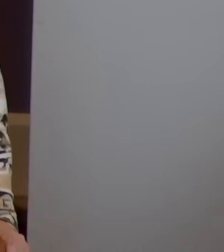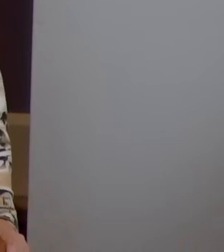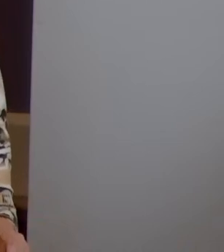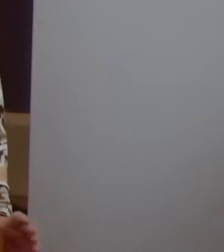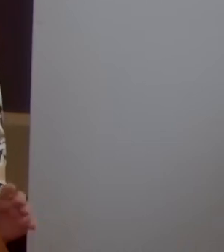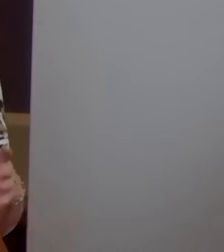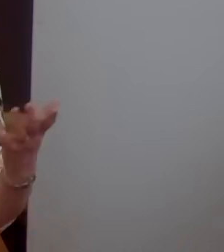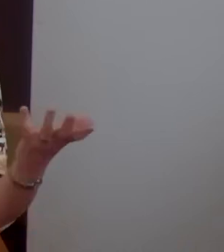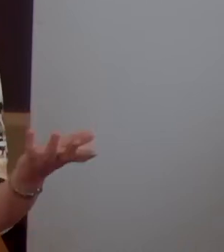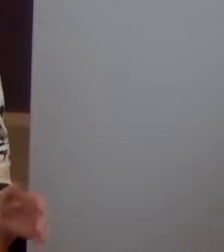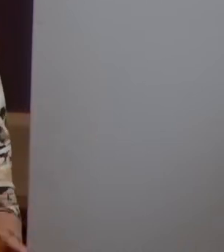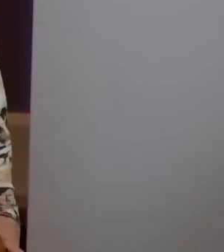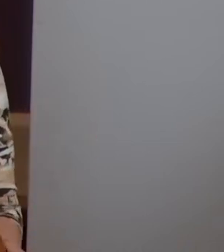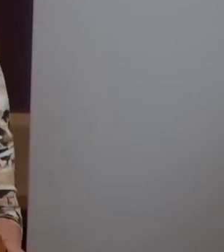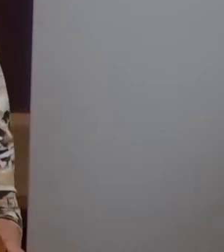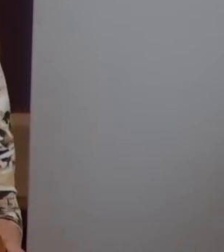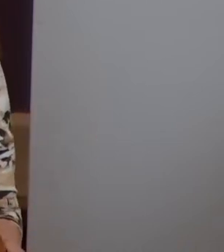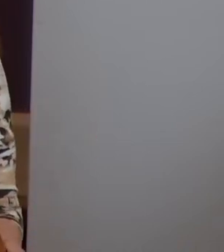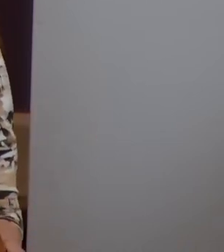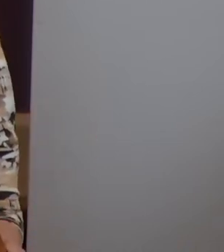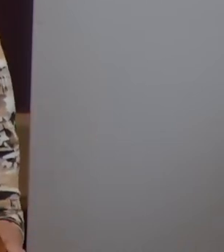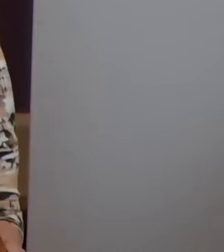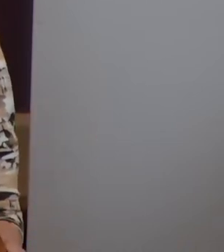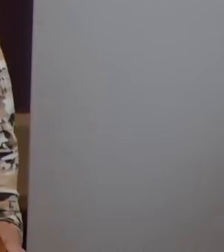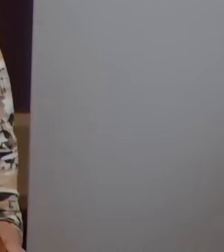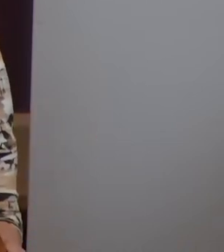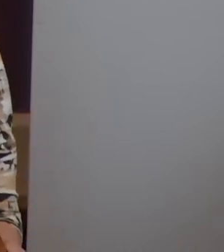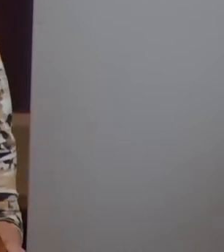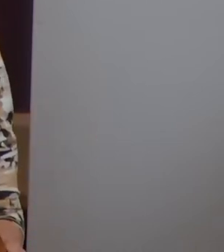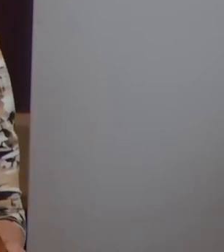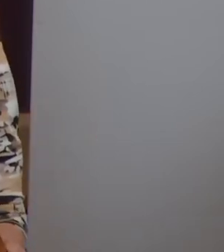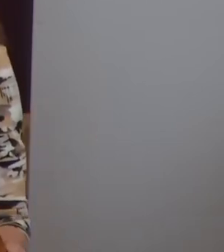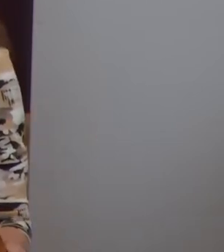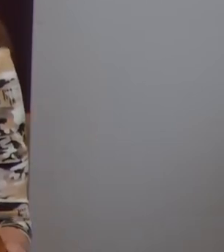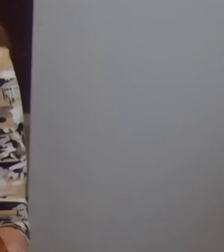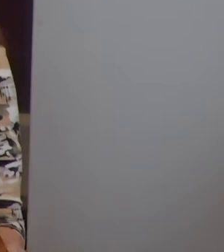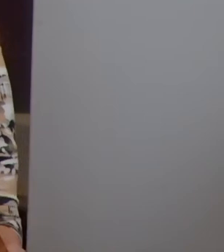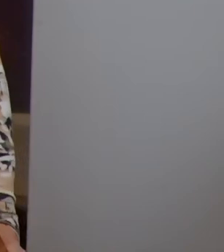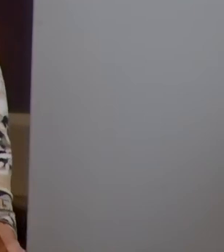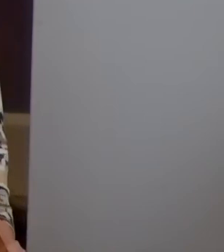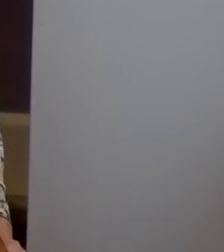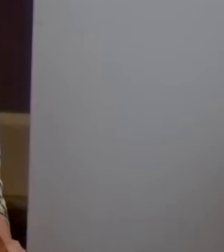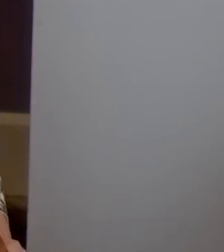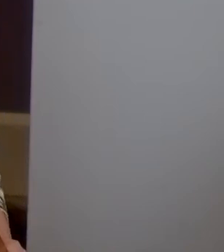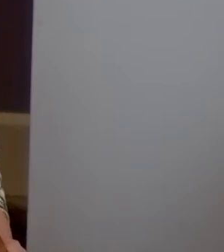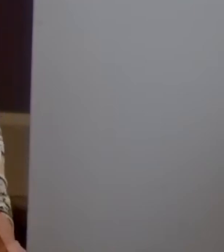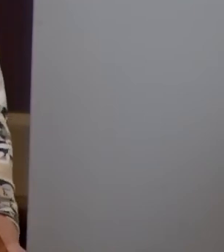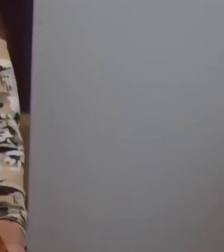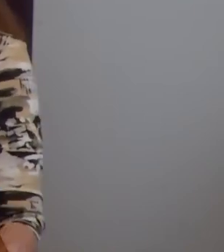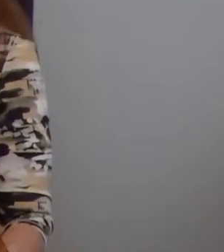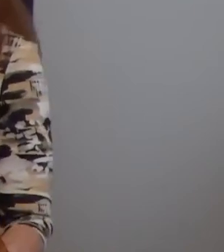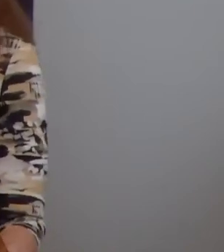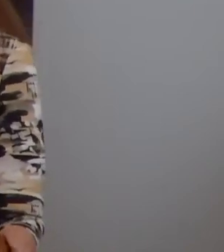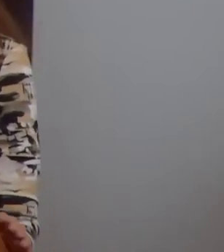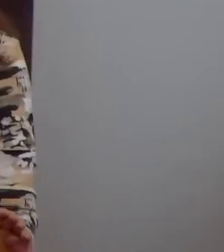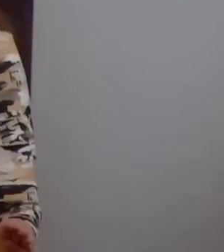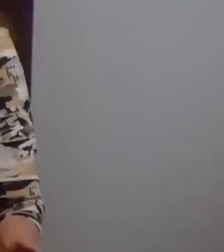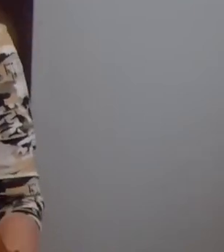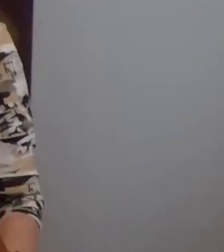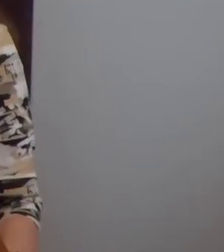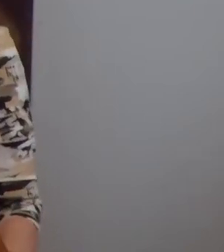time, either here or from wherever, welcome again. Tea and coffee, as usual, are available at the end, up the